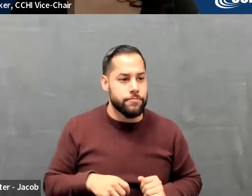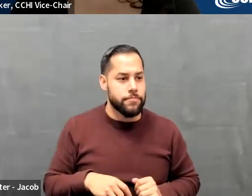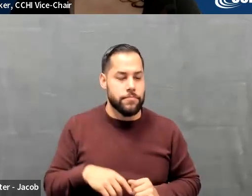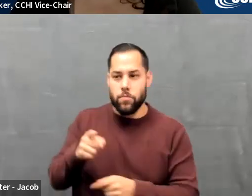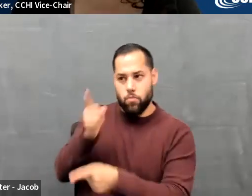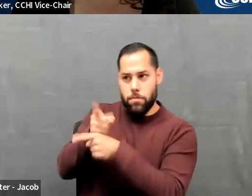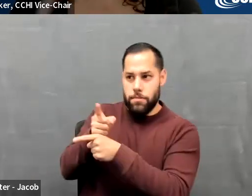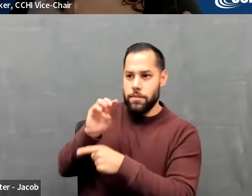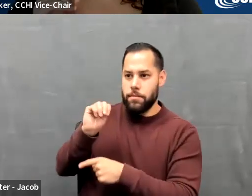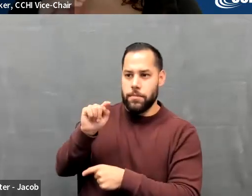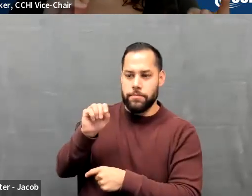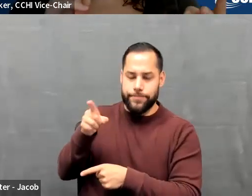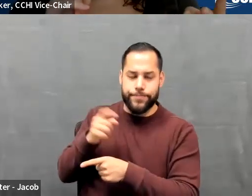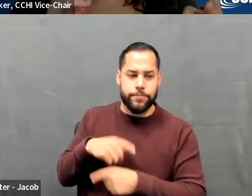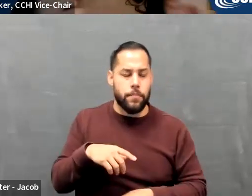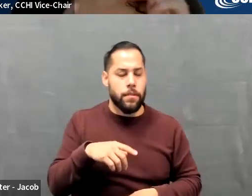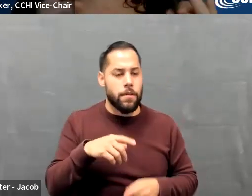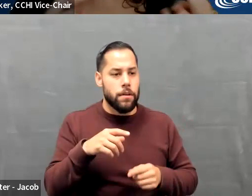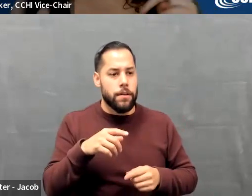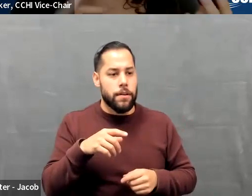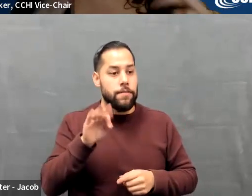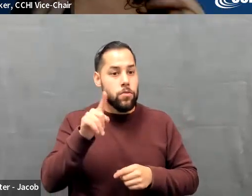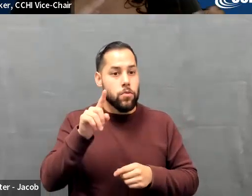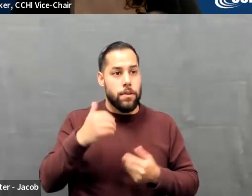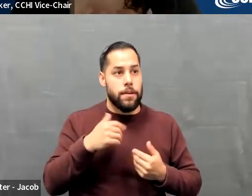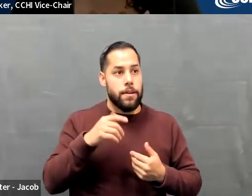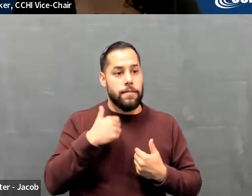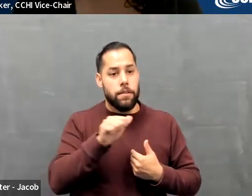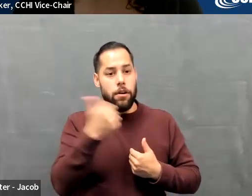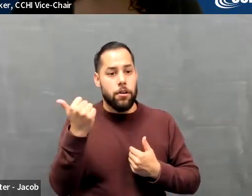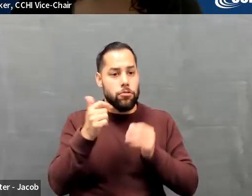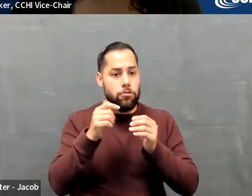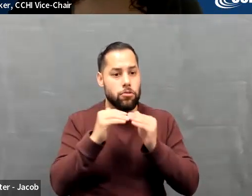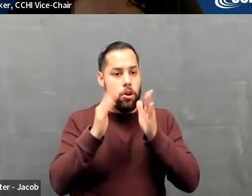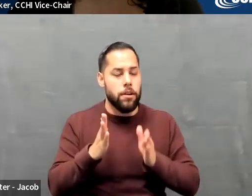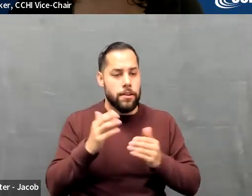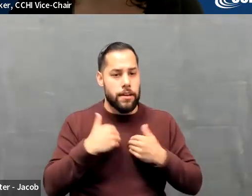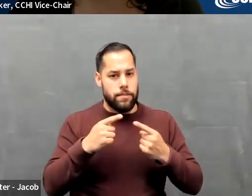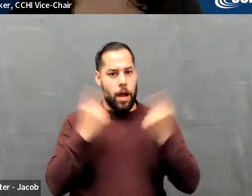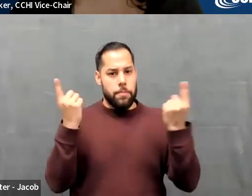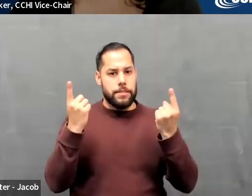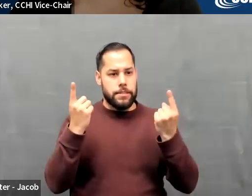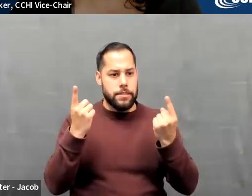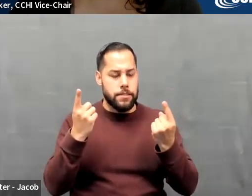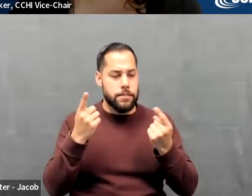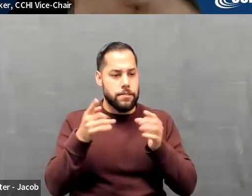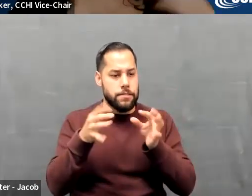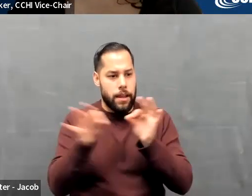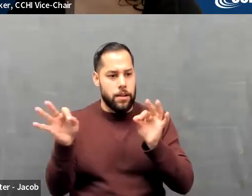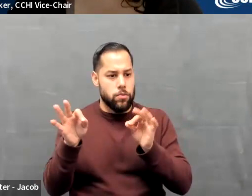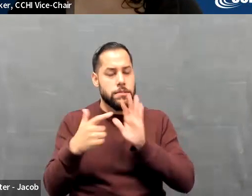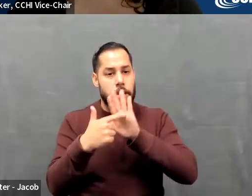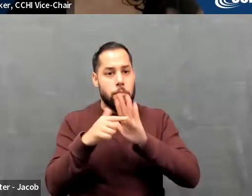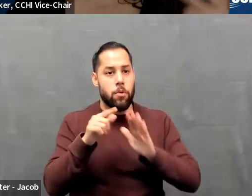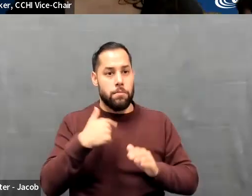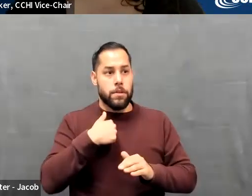Especially if you can find a colleague who has the opposite language combination. So I'm a native English speaker, and if I can find a native